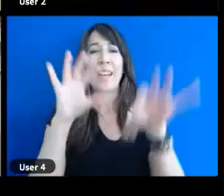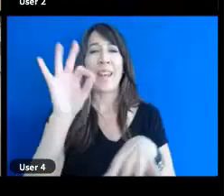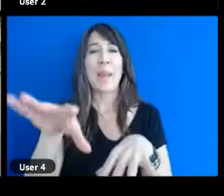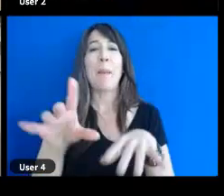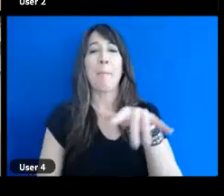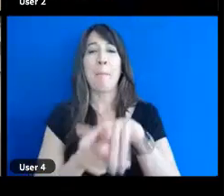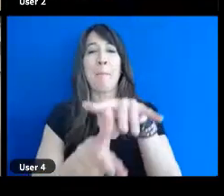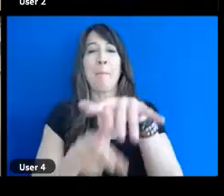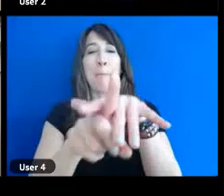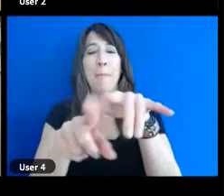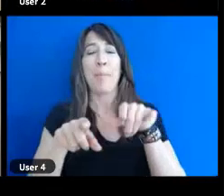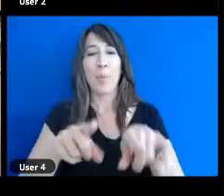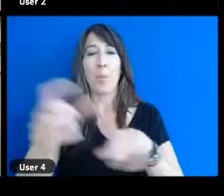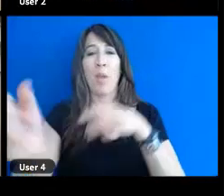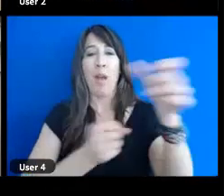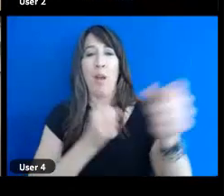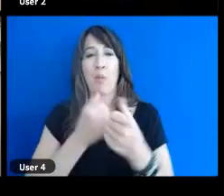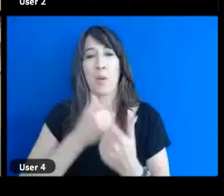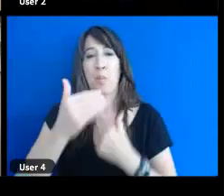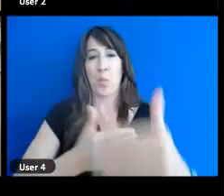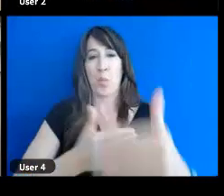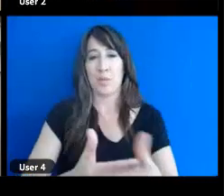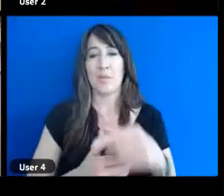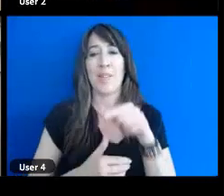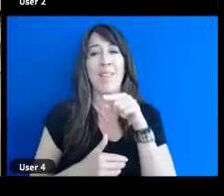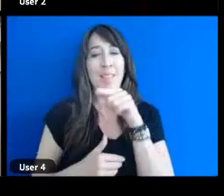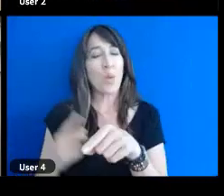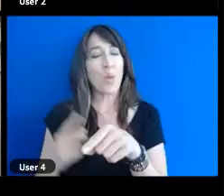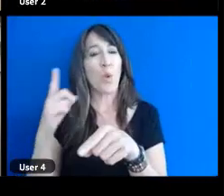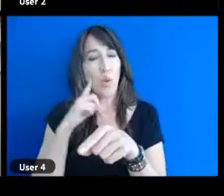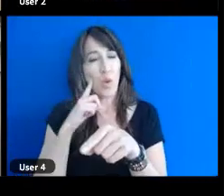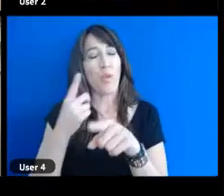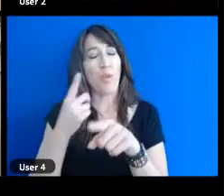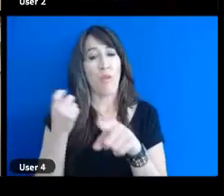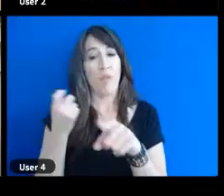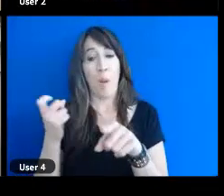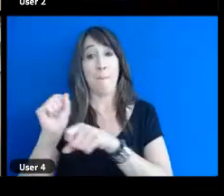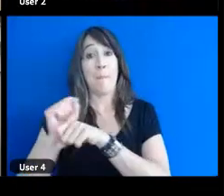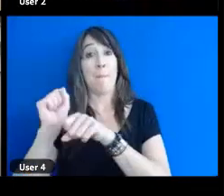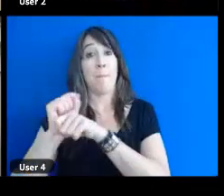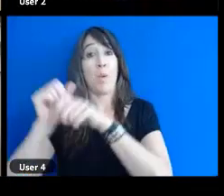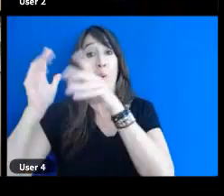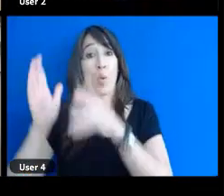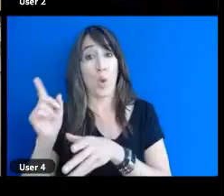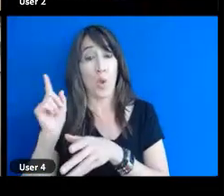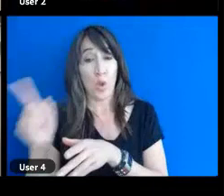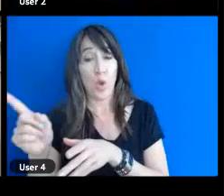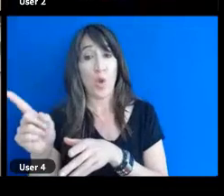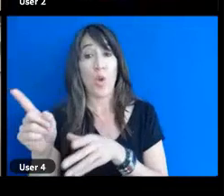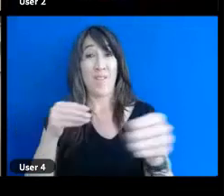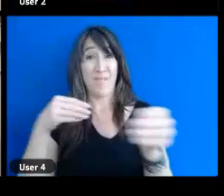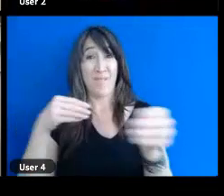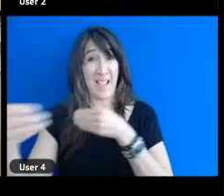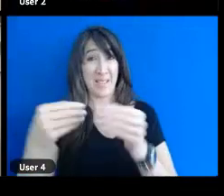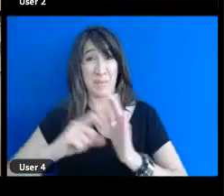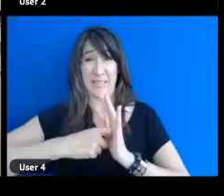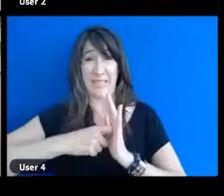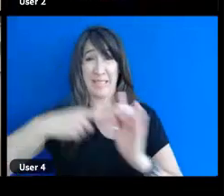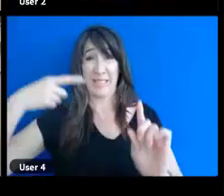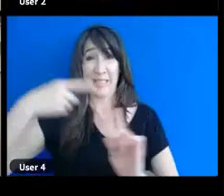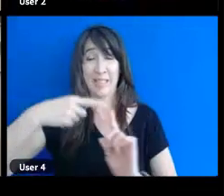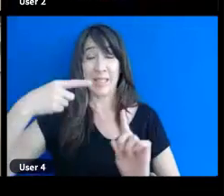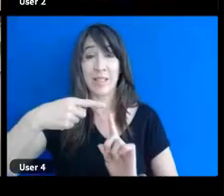as we move forward. We do have inclusion tips sort of scattered throughout different phases of the hiring process, and this is one that we